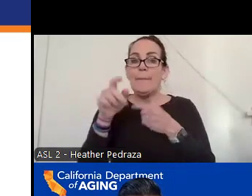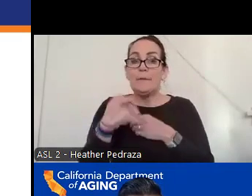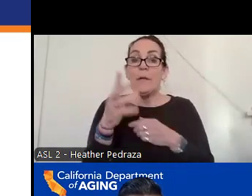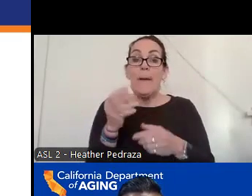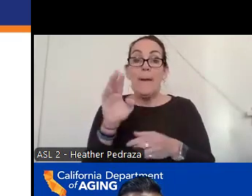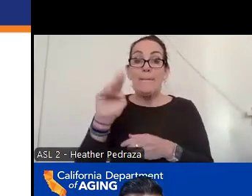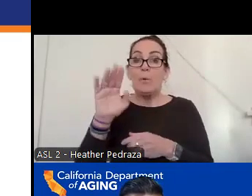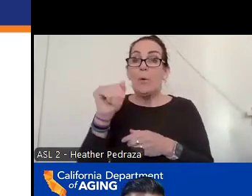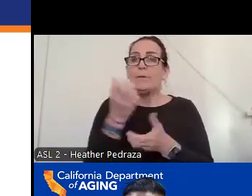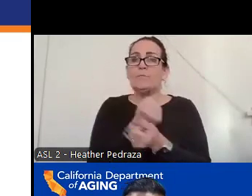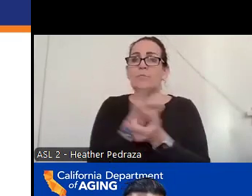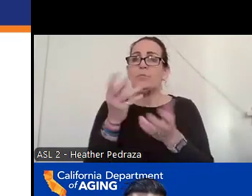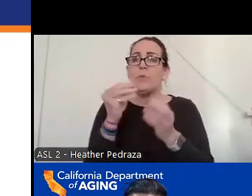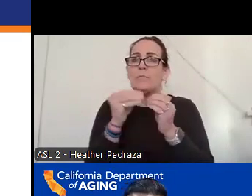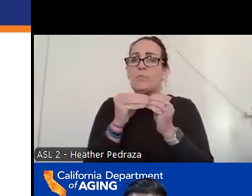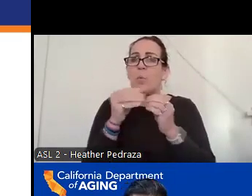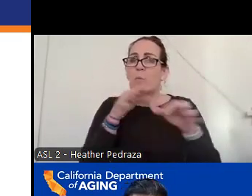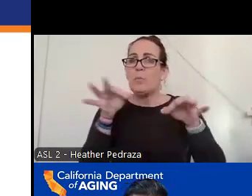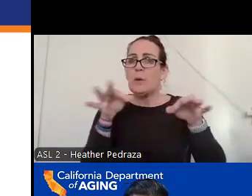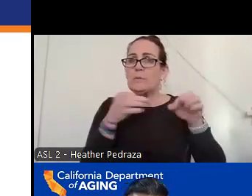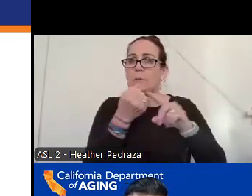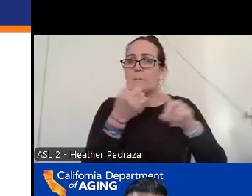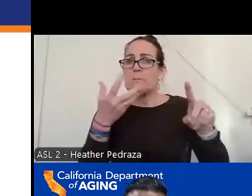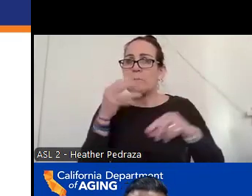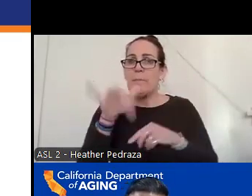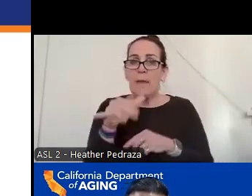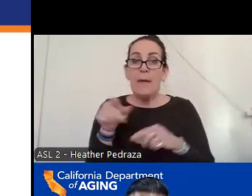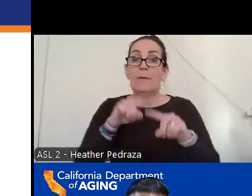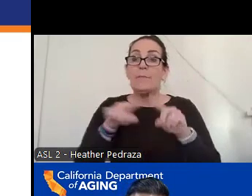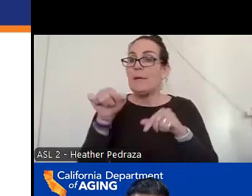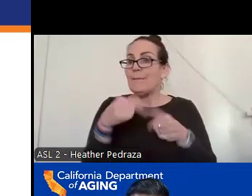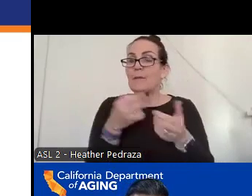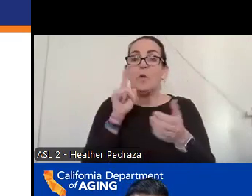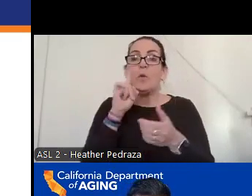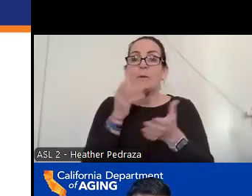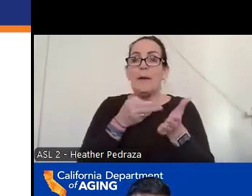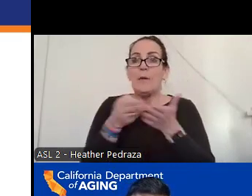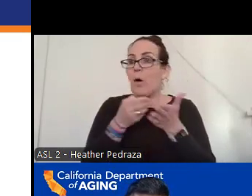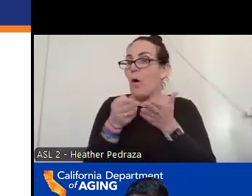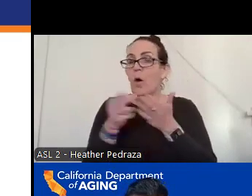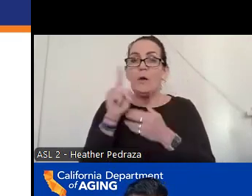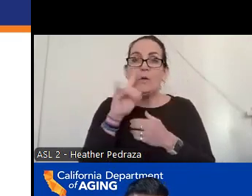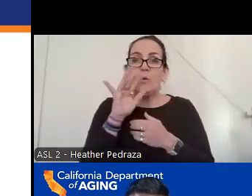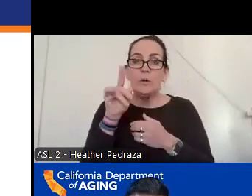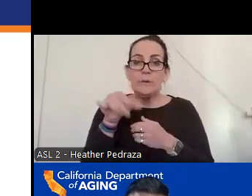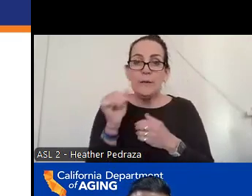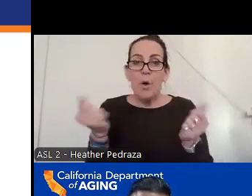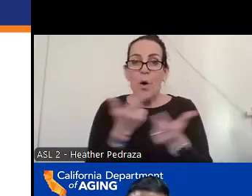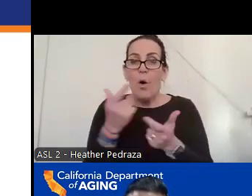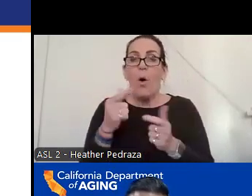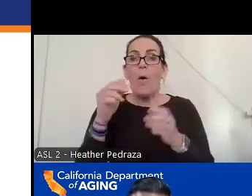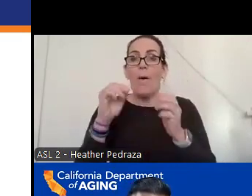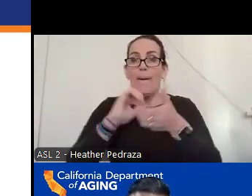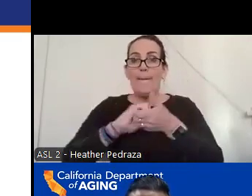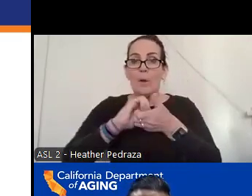moment. This project is really about taking an honest look at the MPA implementation process to date. We want to hear all partner feedback, not this